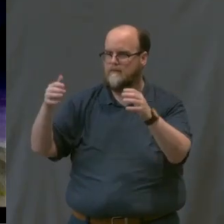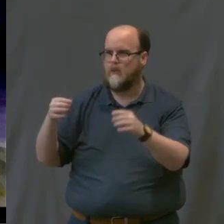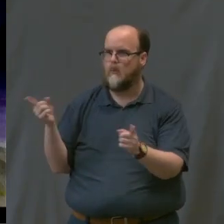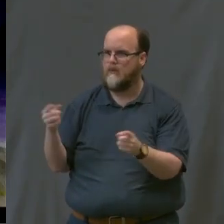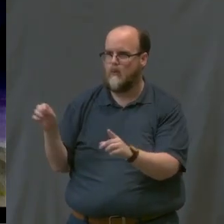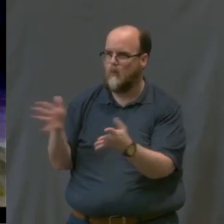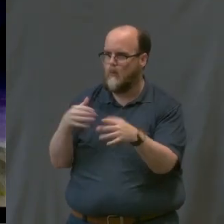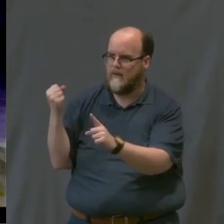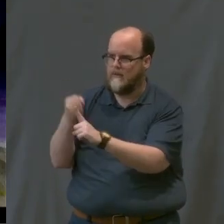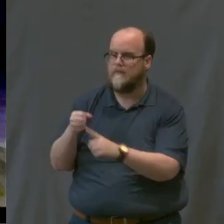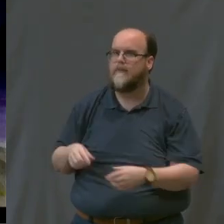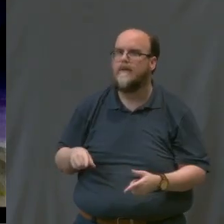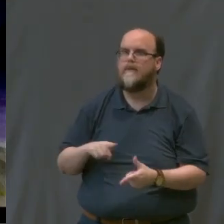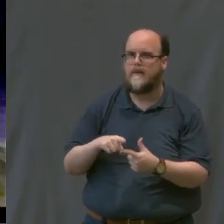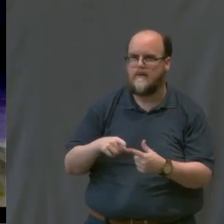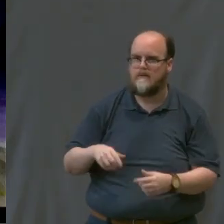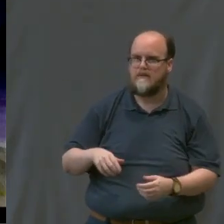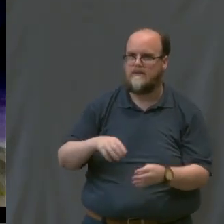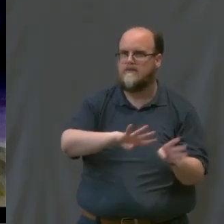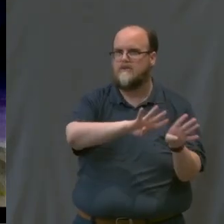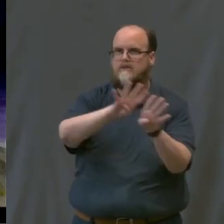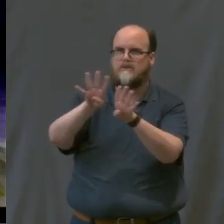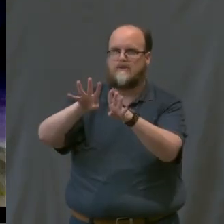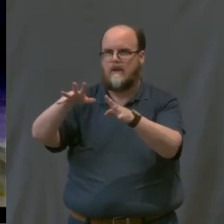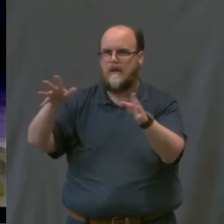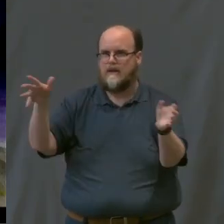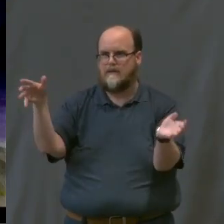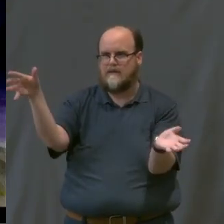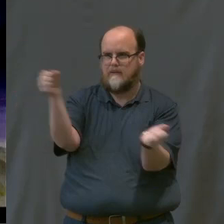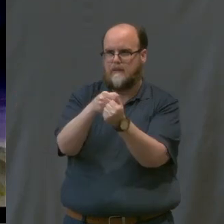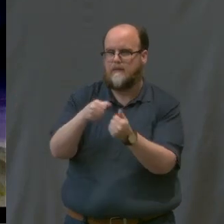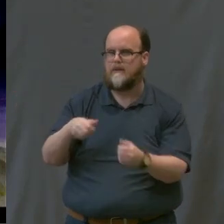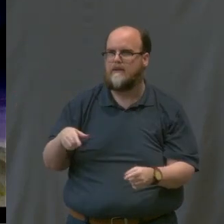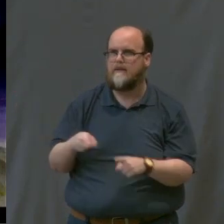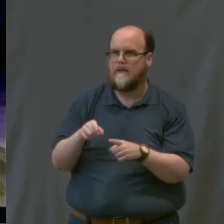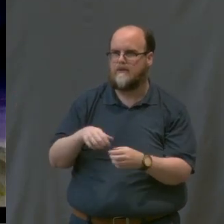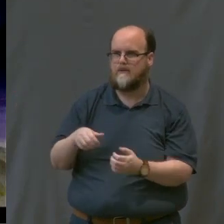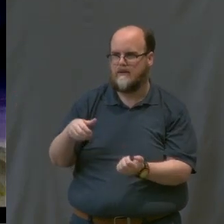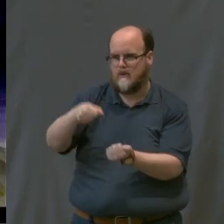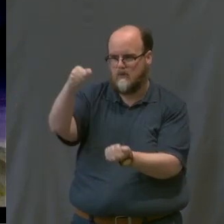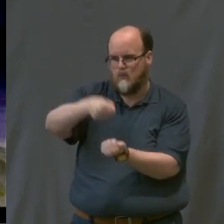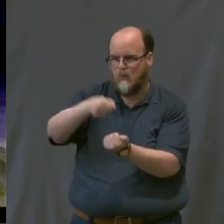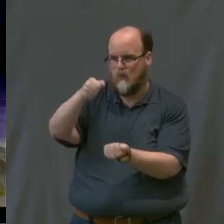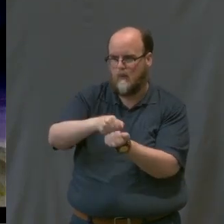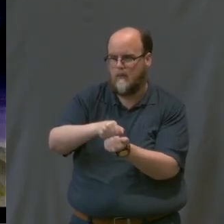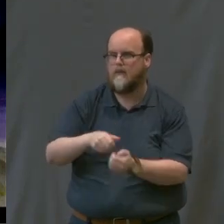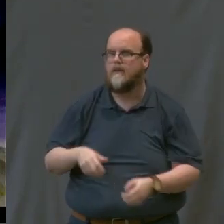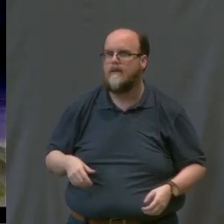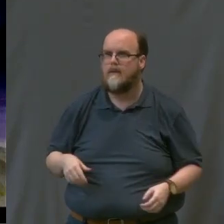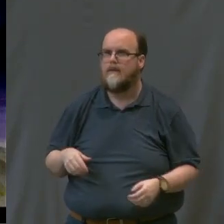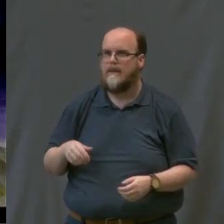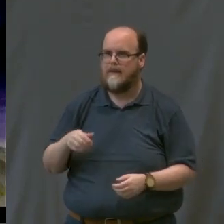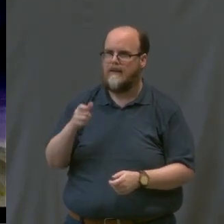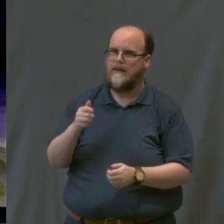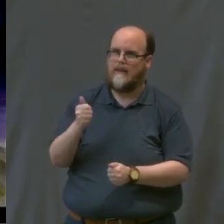a scroll when it is rolled up, and every mountain and island was moved out of its place. And the kings